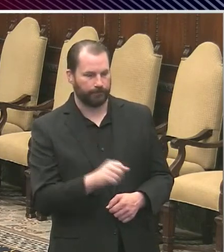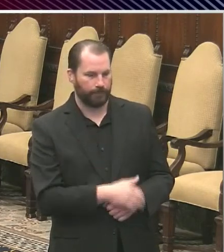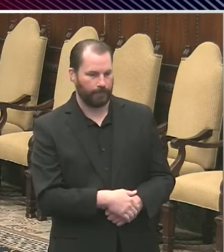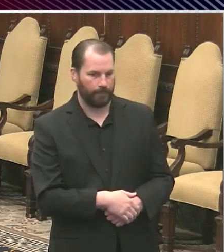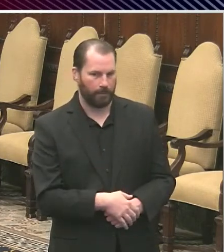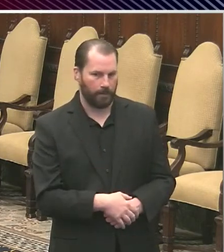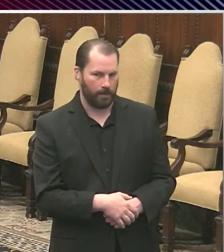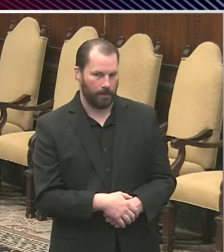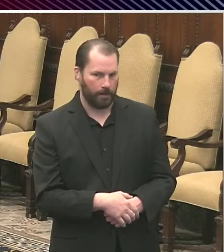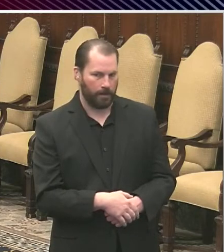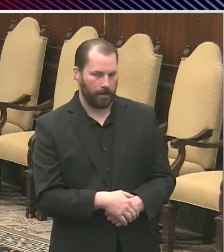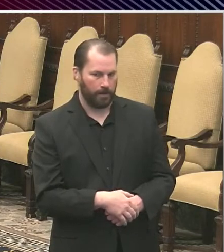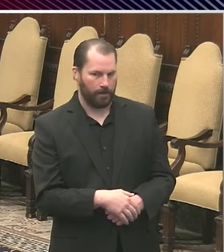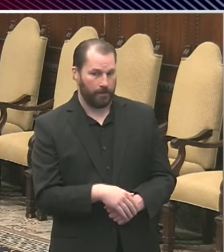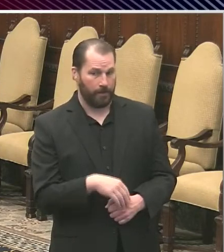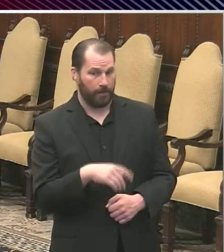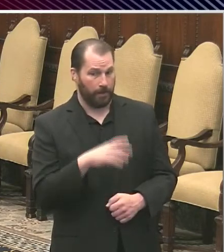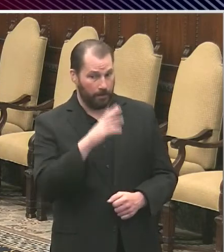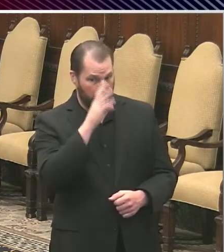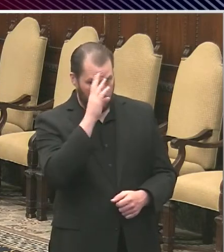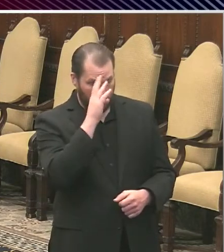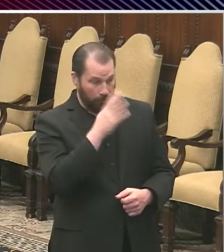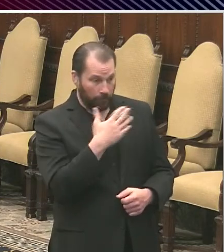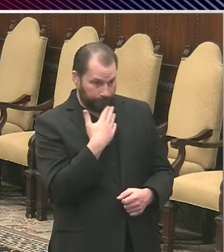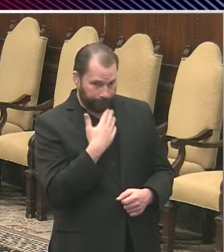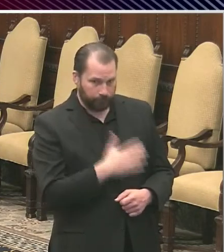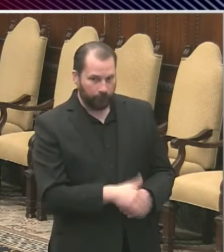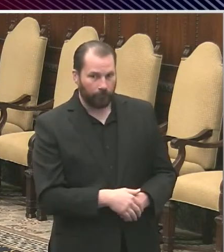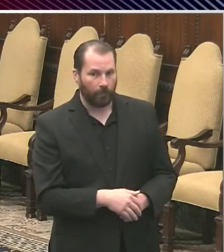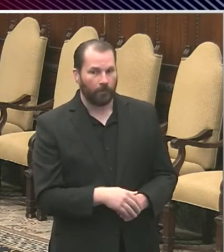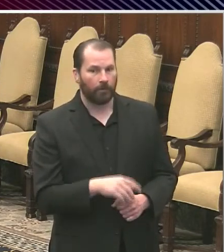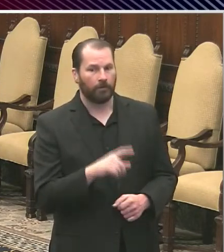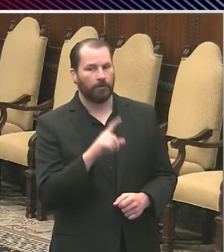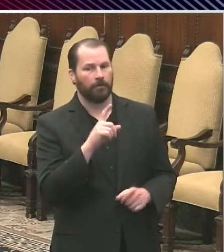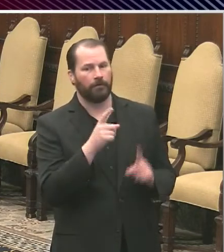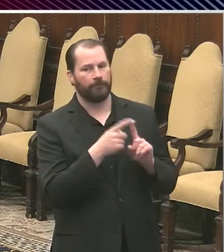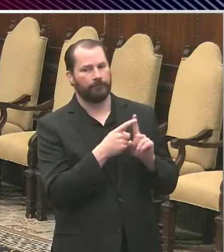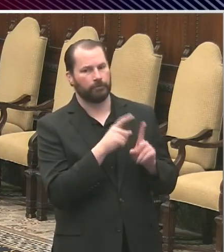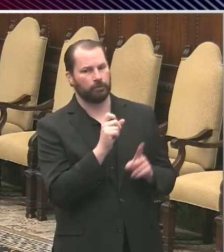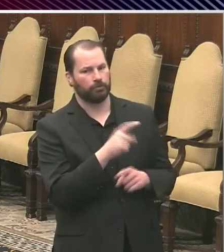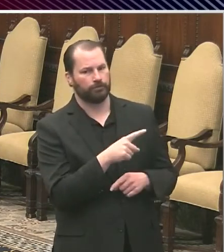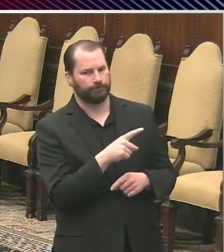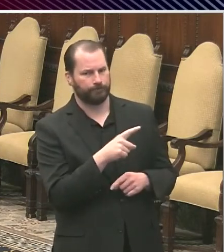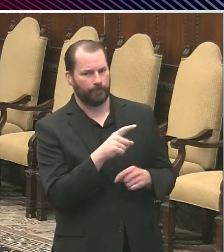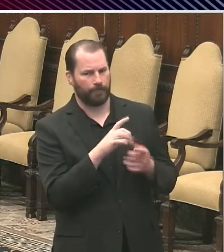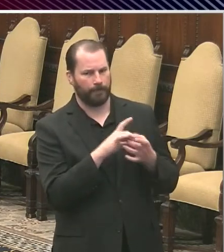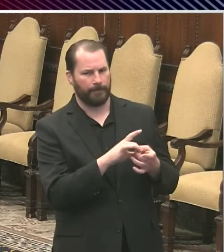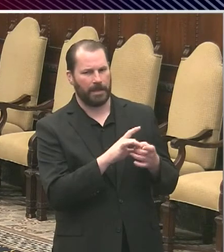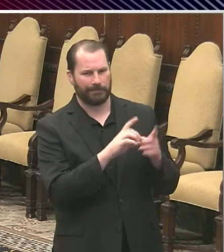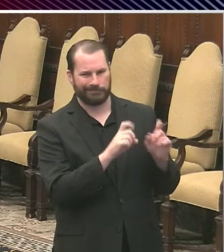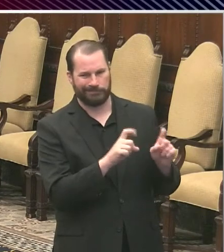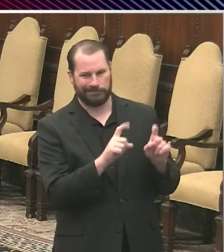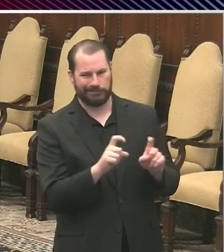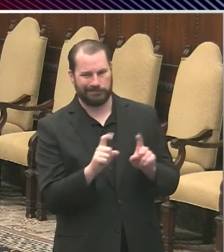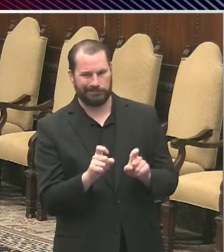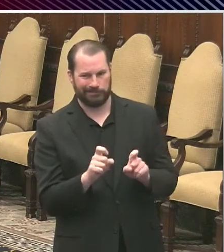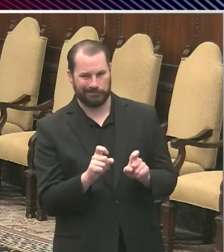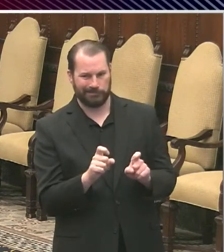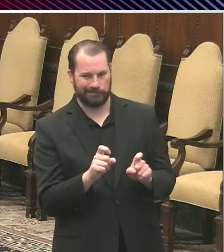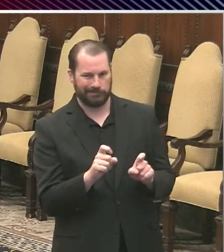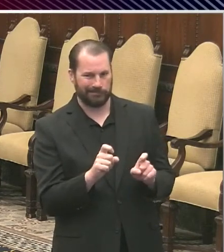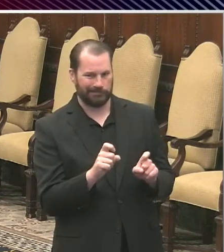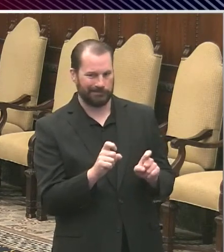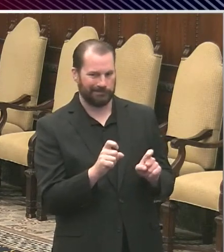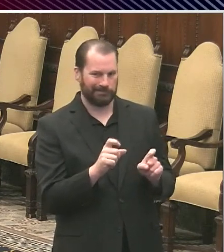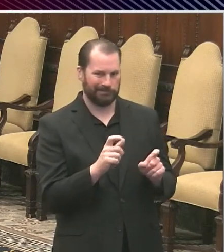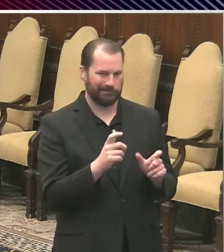Hello. Thank you. My first question is about the tests and the difficulty getting the tests. What is